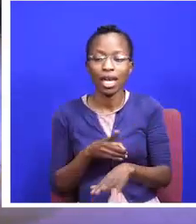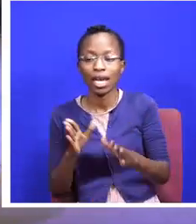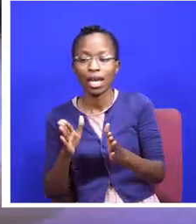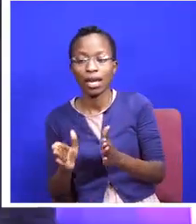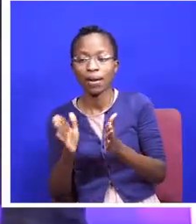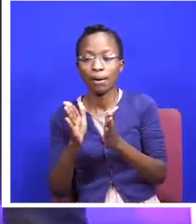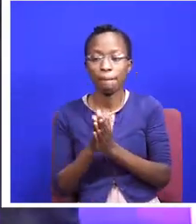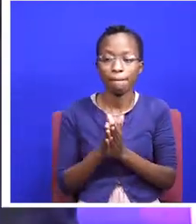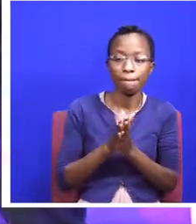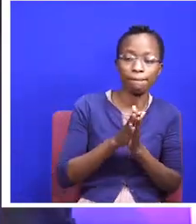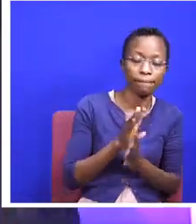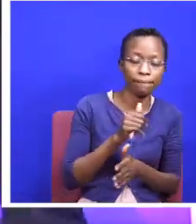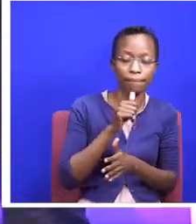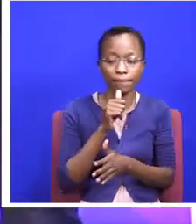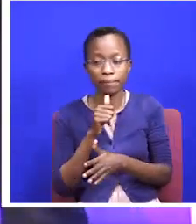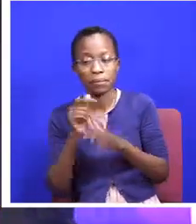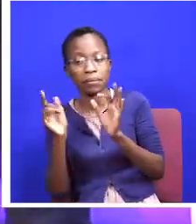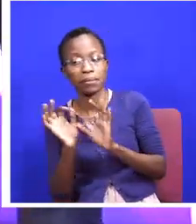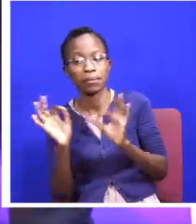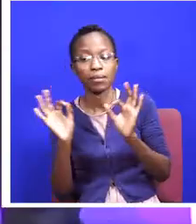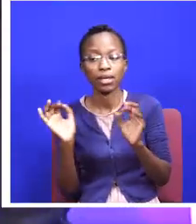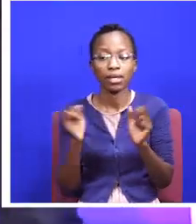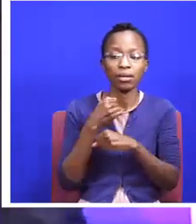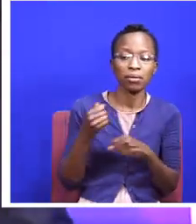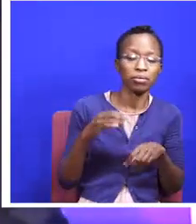a brand new day. And I'm a